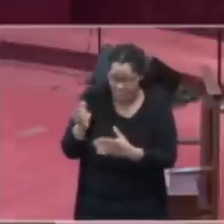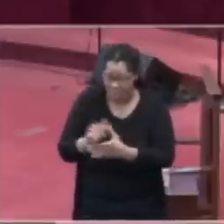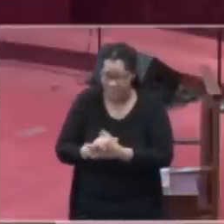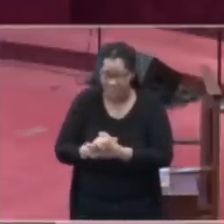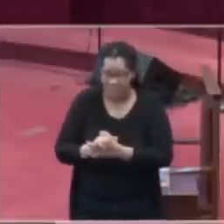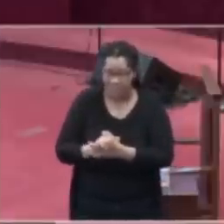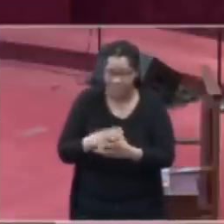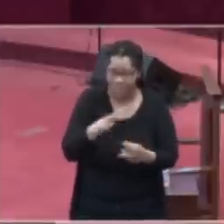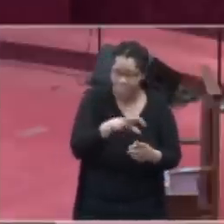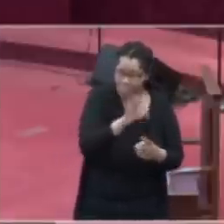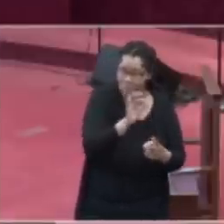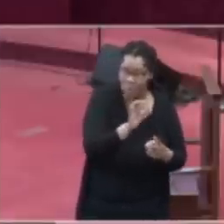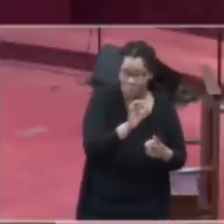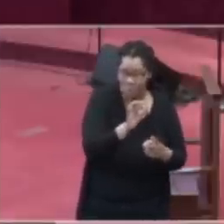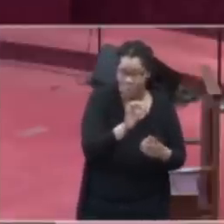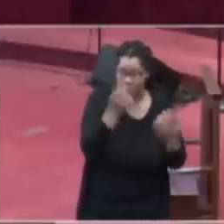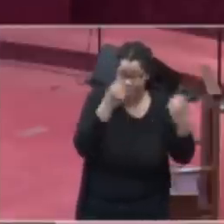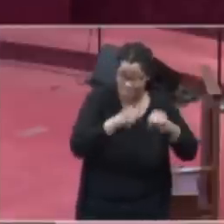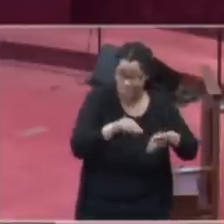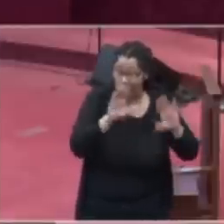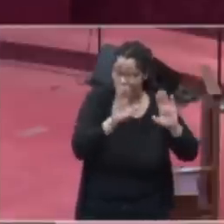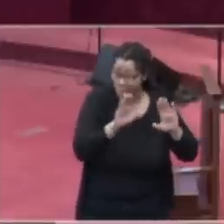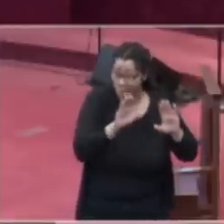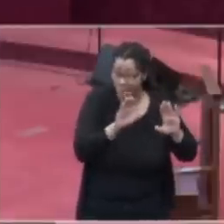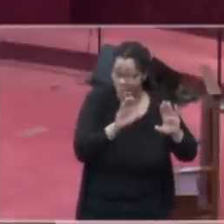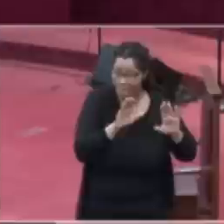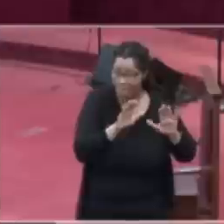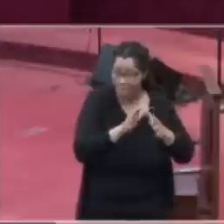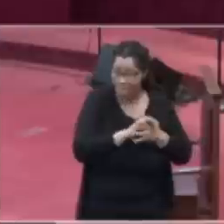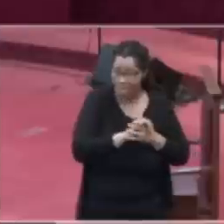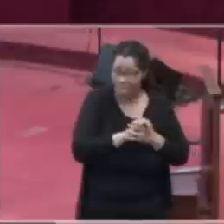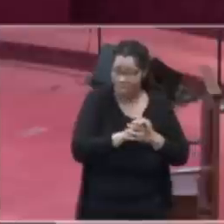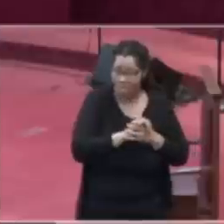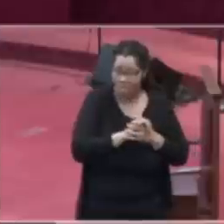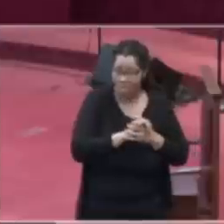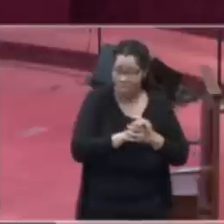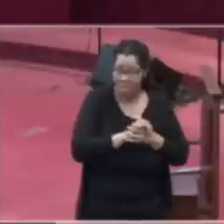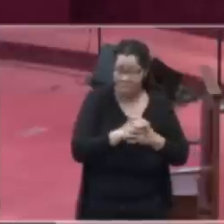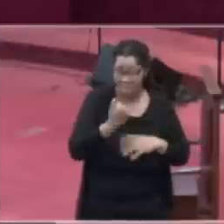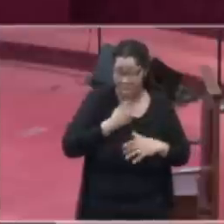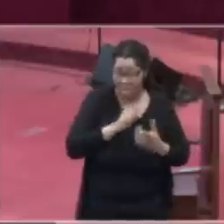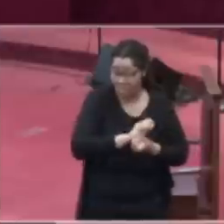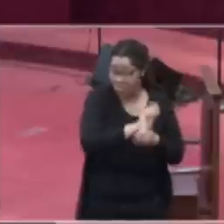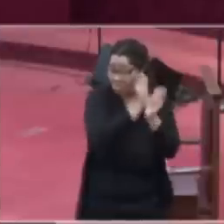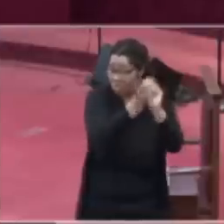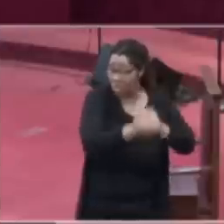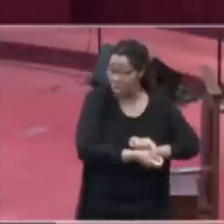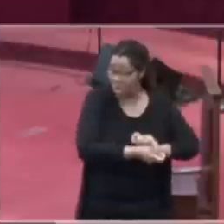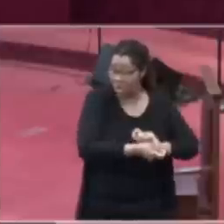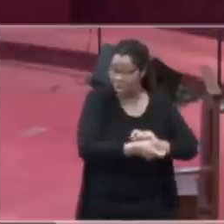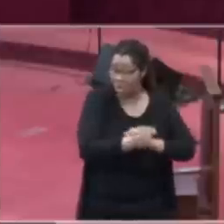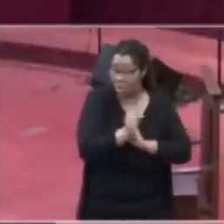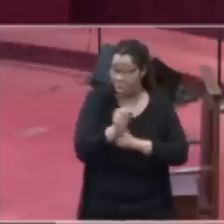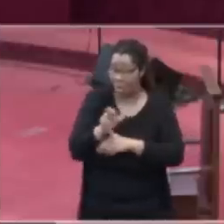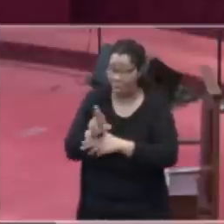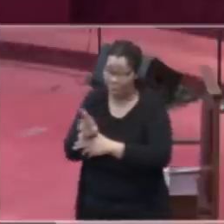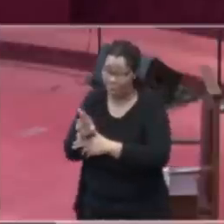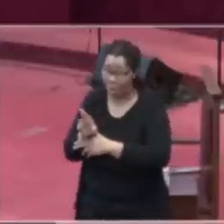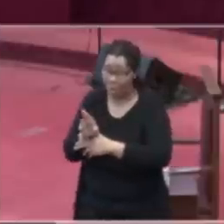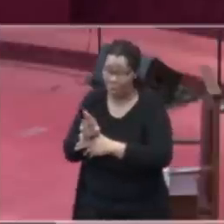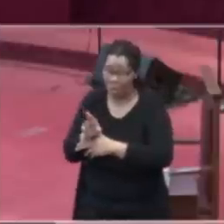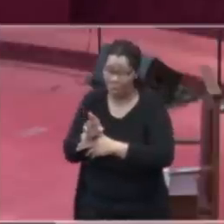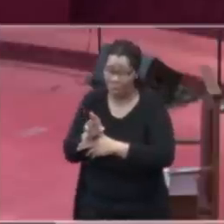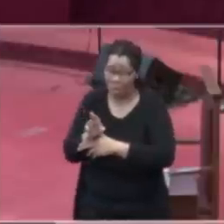Do I choose to surrender to the transformed me, or do I